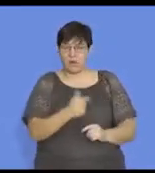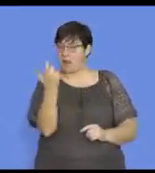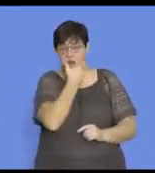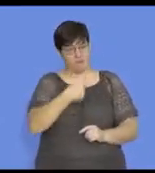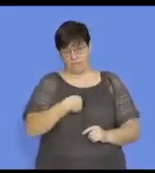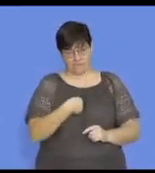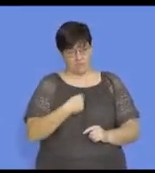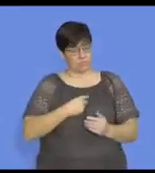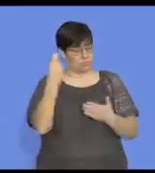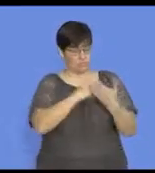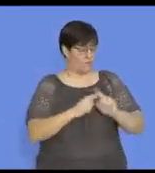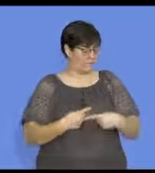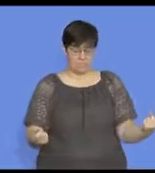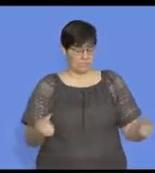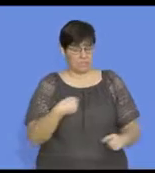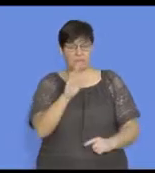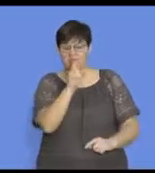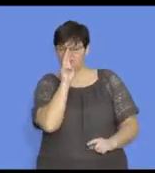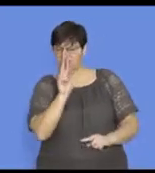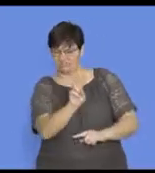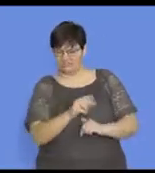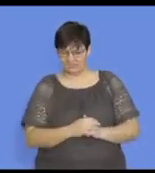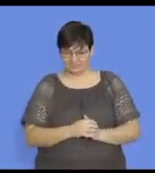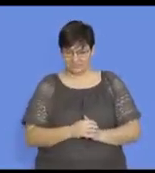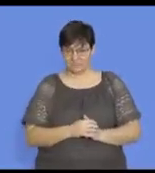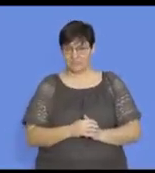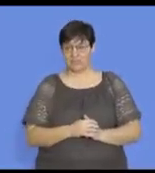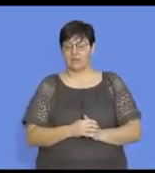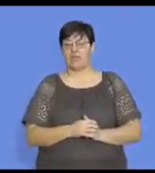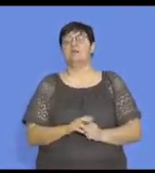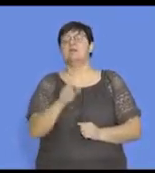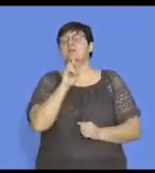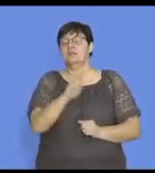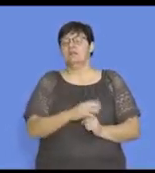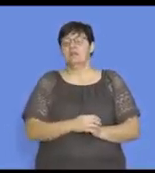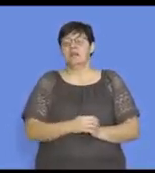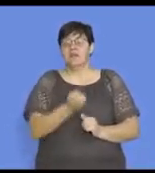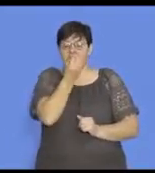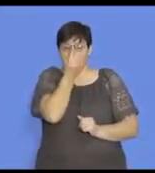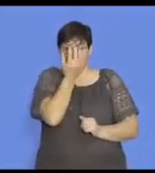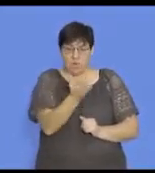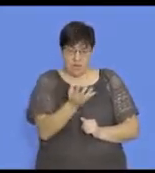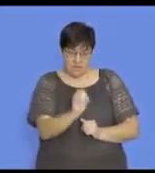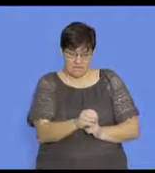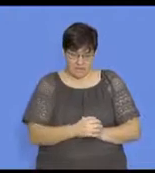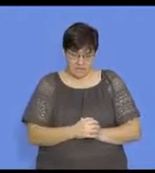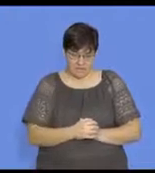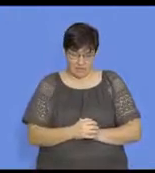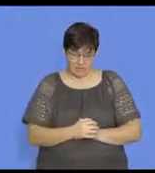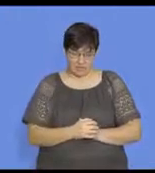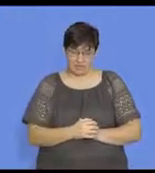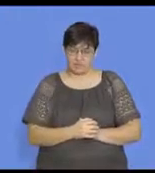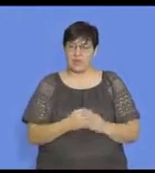but I am going to show you what you need to do. When we talk about a flower, we talk about